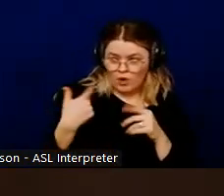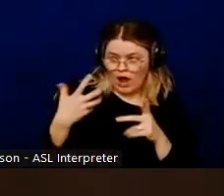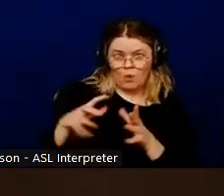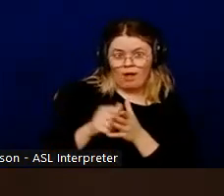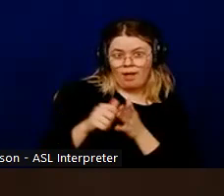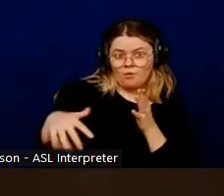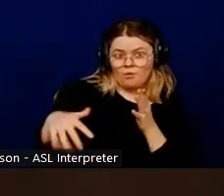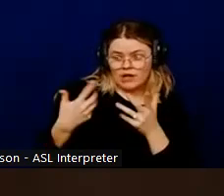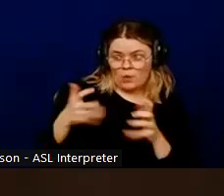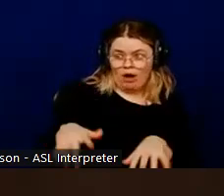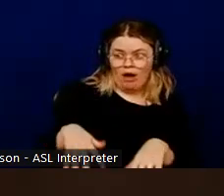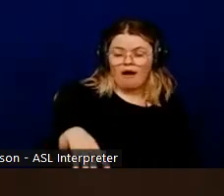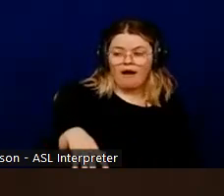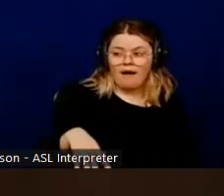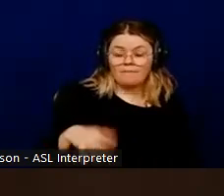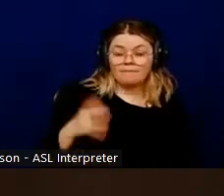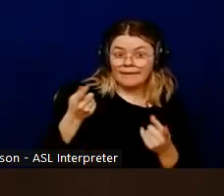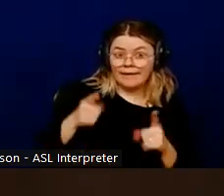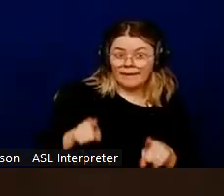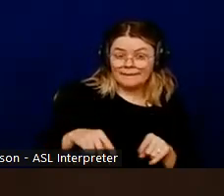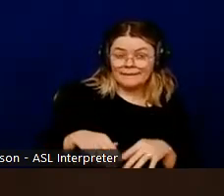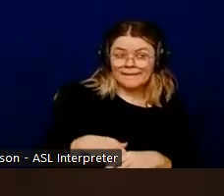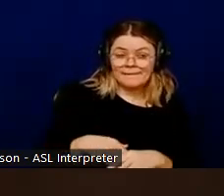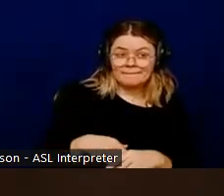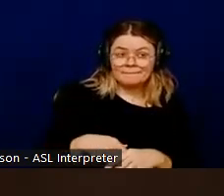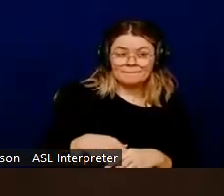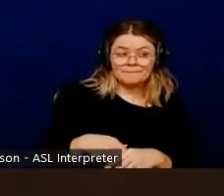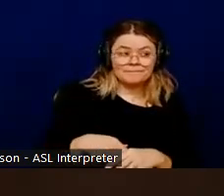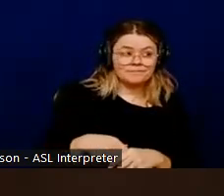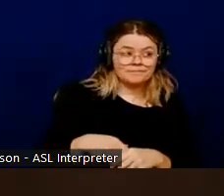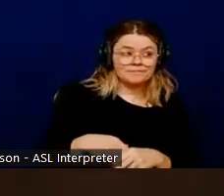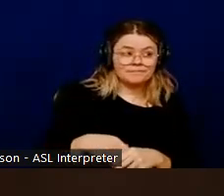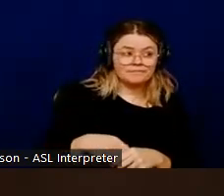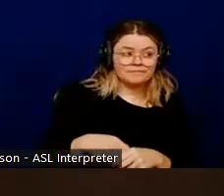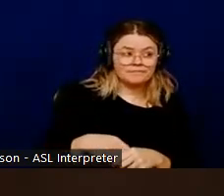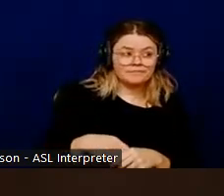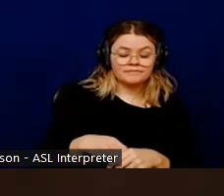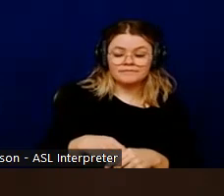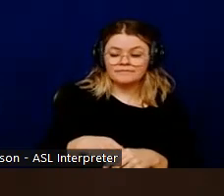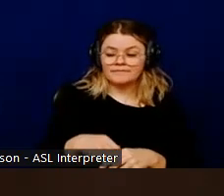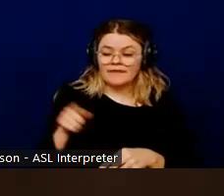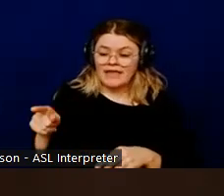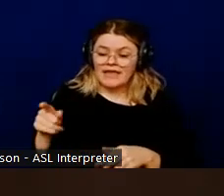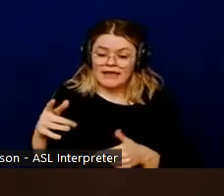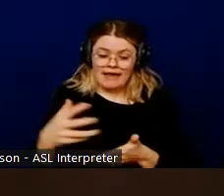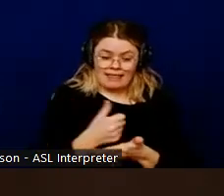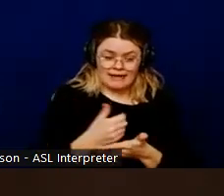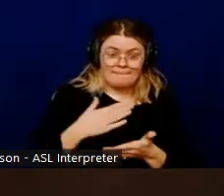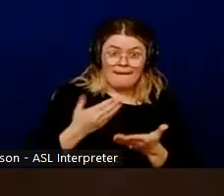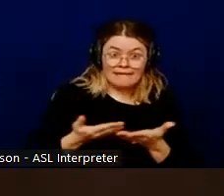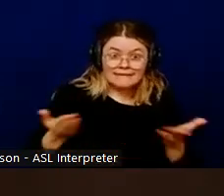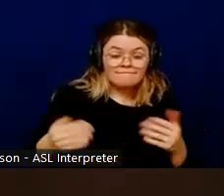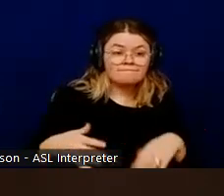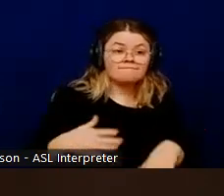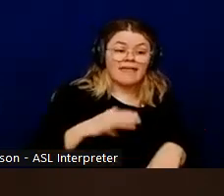he took the chair and all the rest of my belongings and he threw them out into